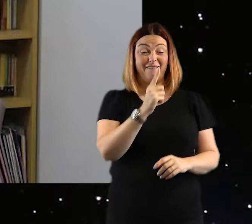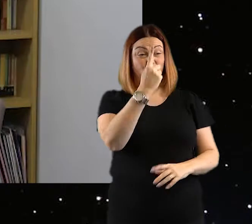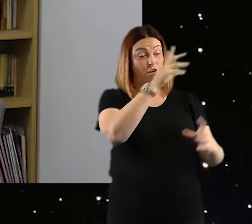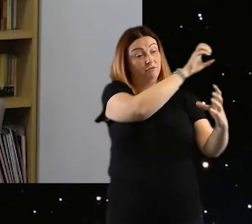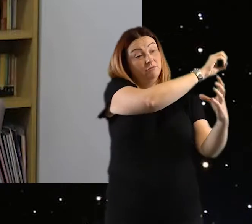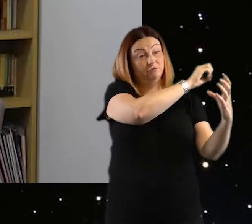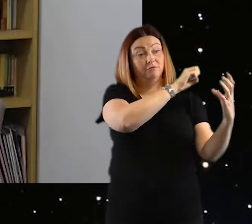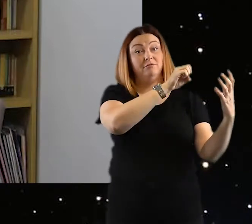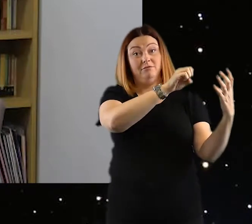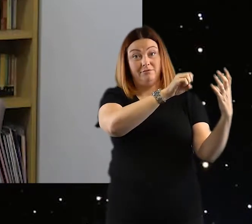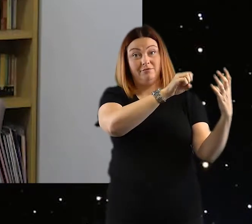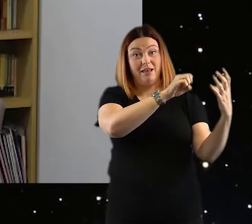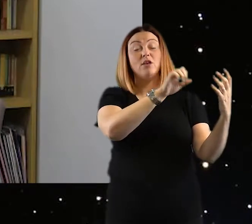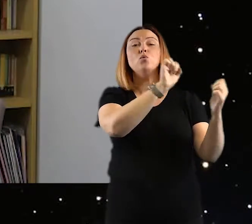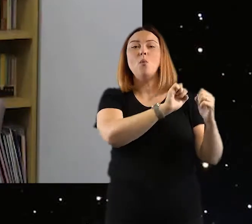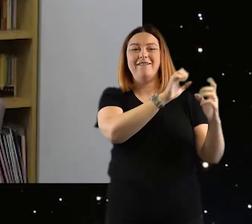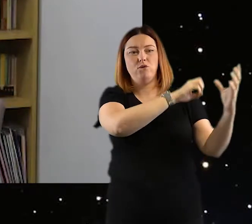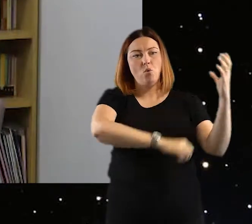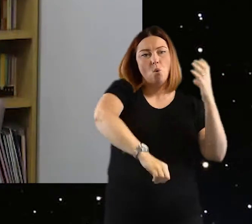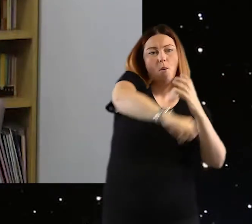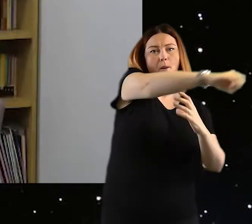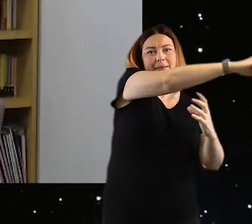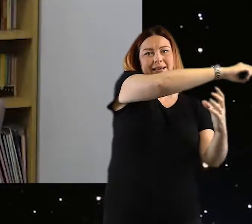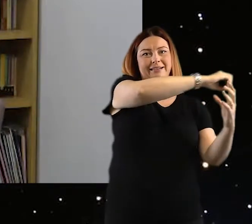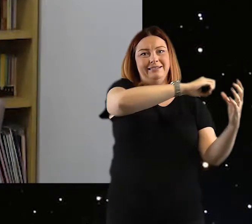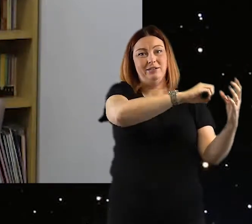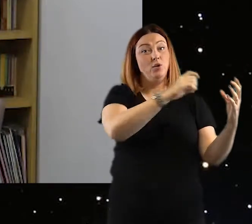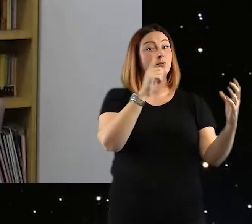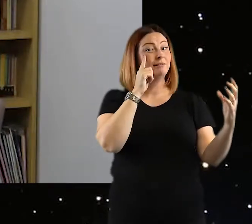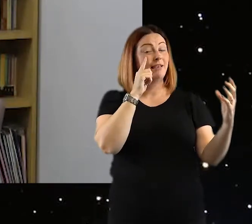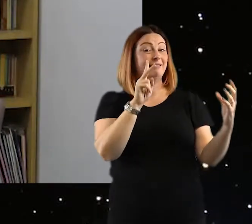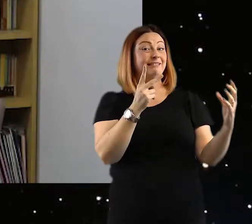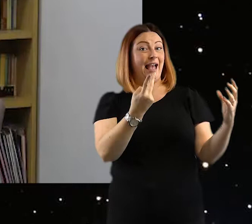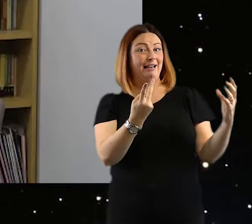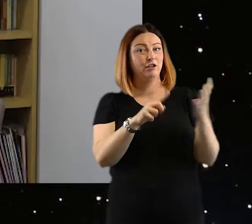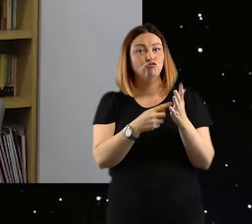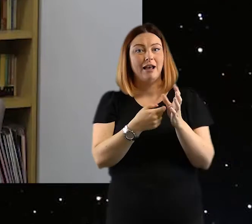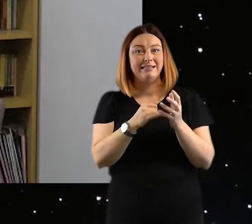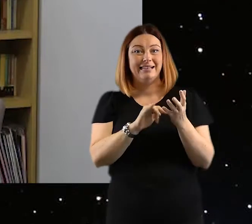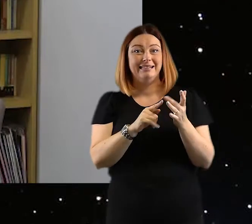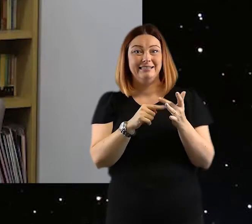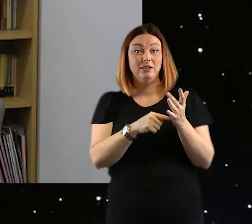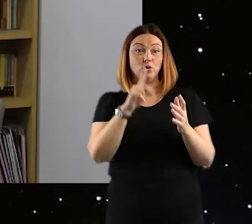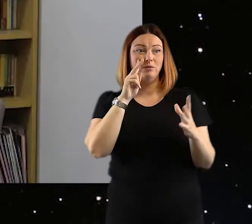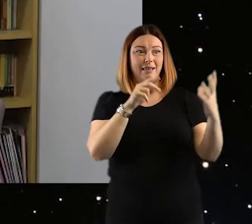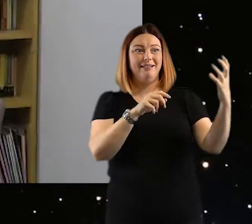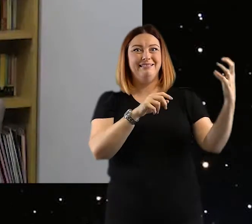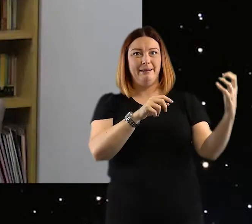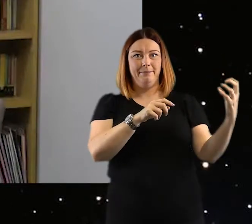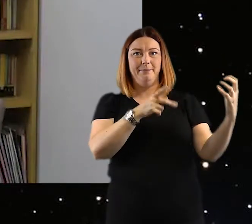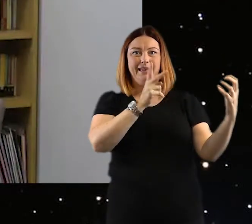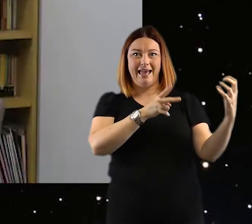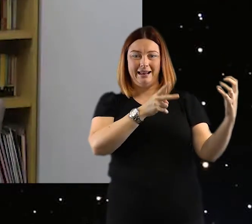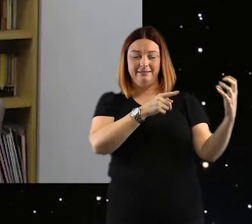one, and then you wait for an entire orbit, and then you see the second transit as you see this little dip as the